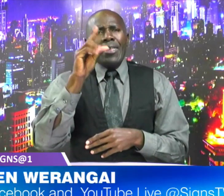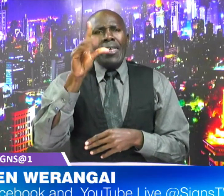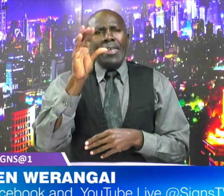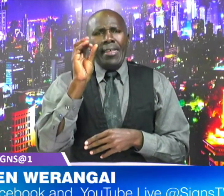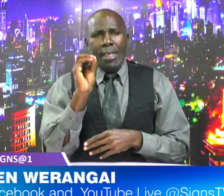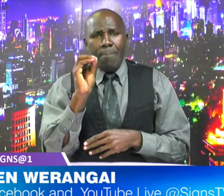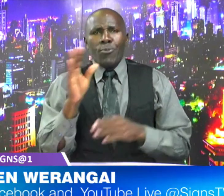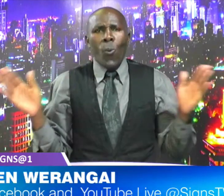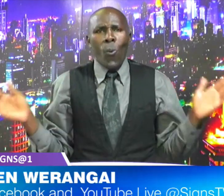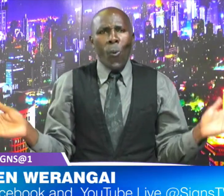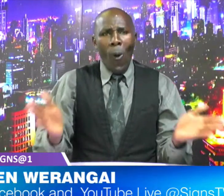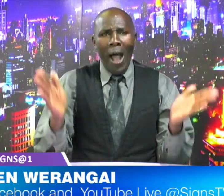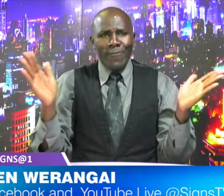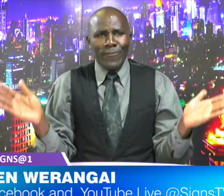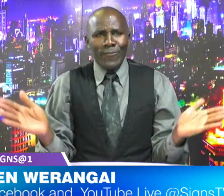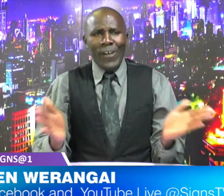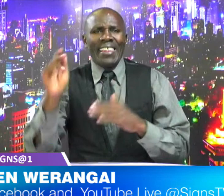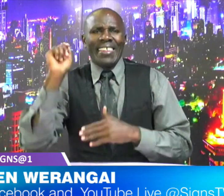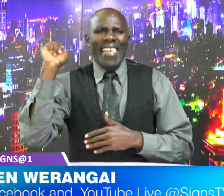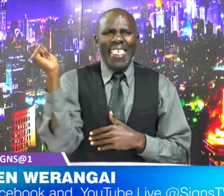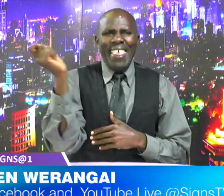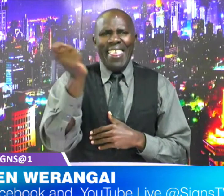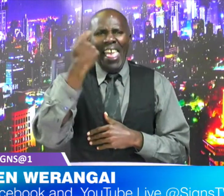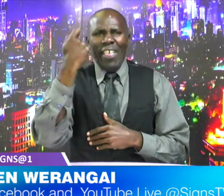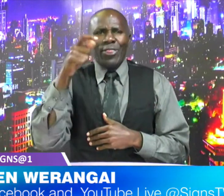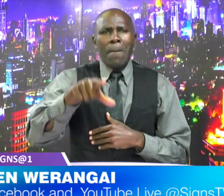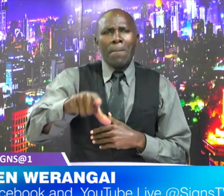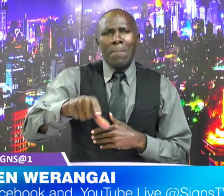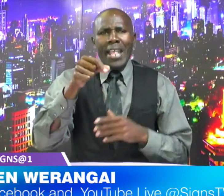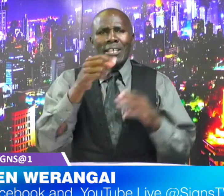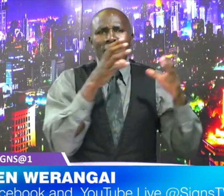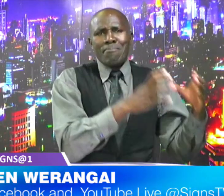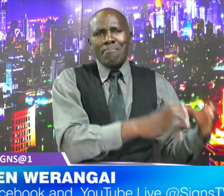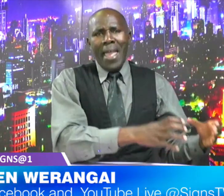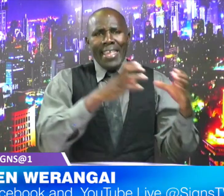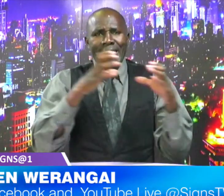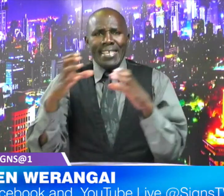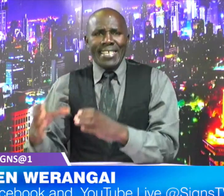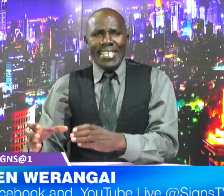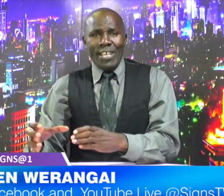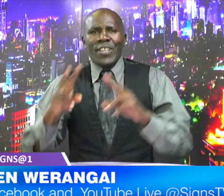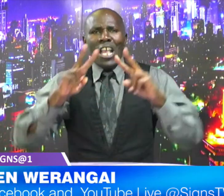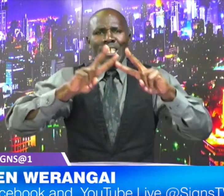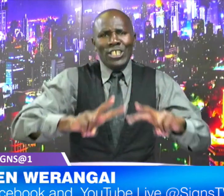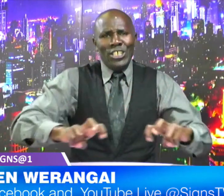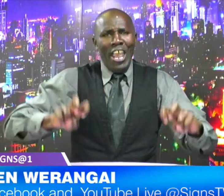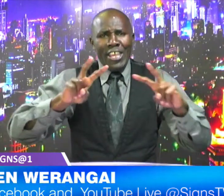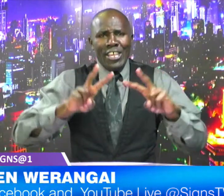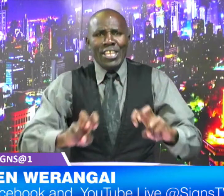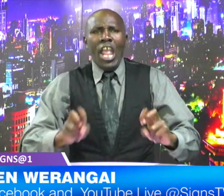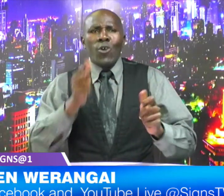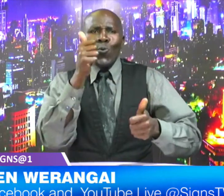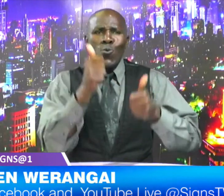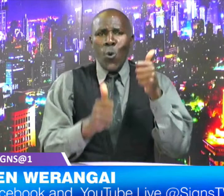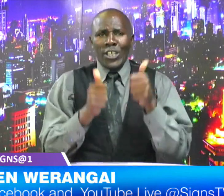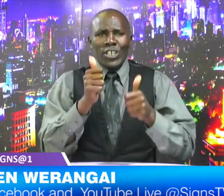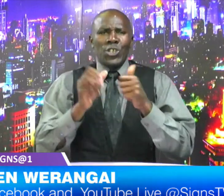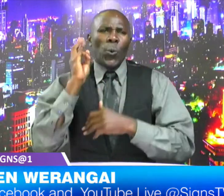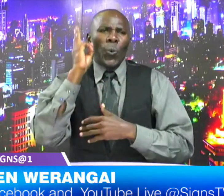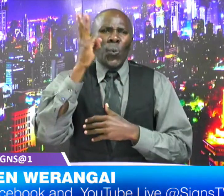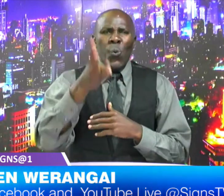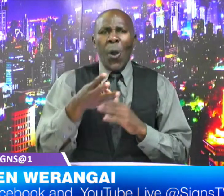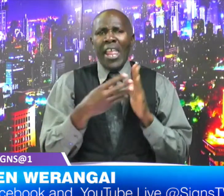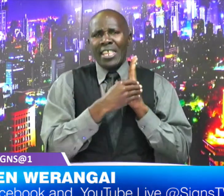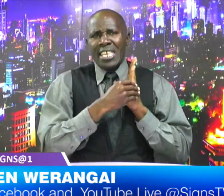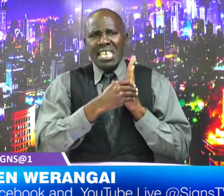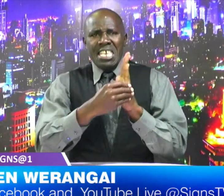Interior Principal Secretary Raymond Omolo urged Kenyans to take part in the